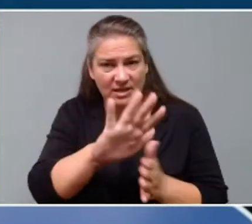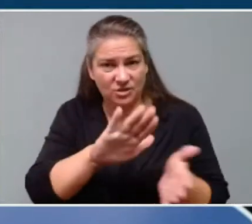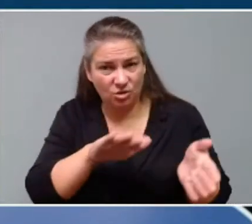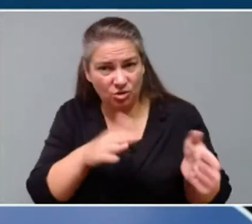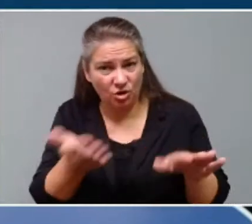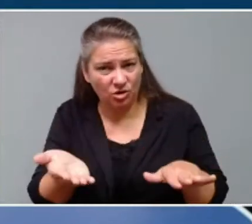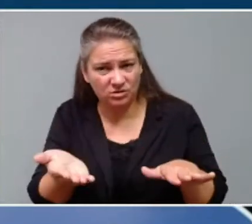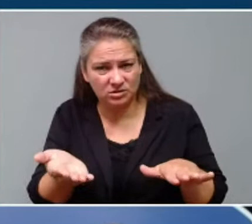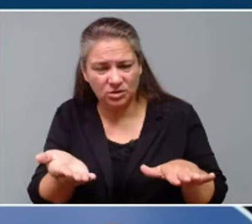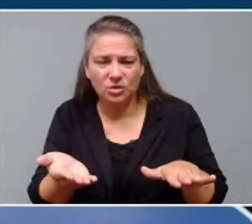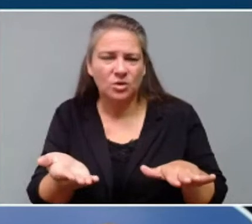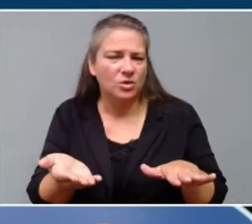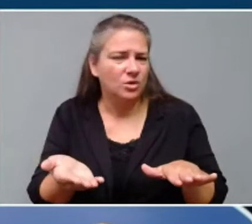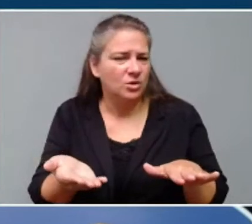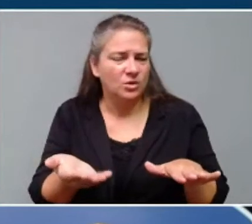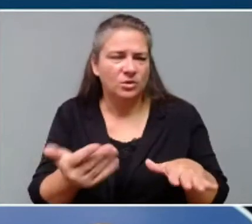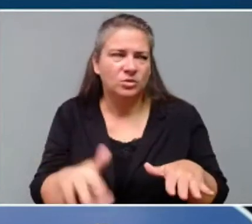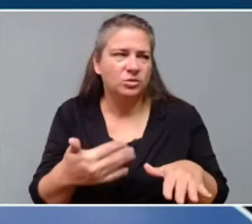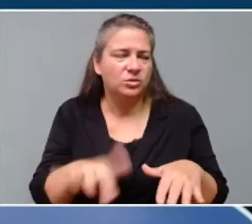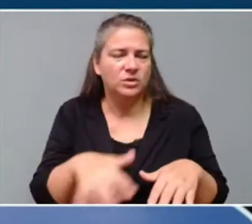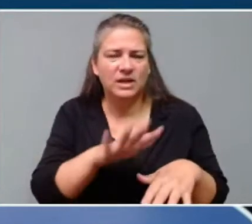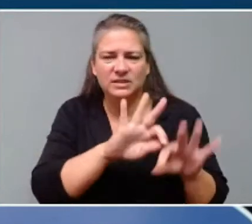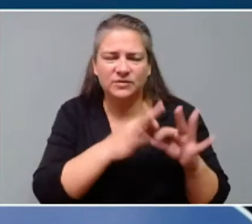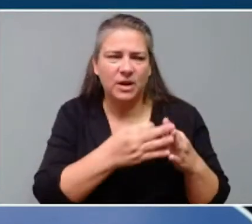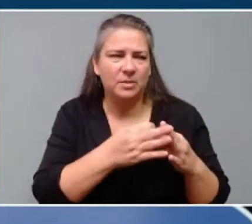his family and friends and to mine.